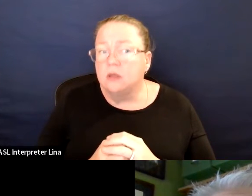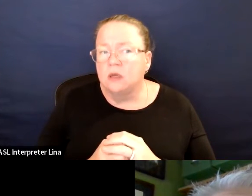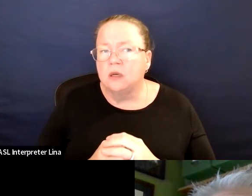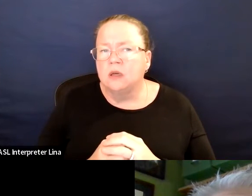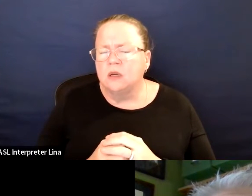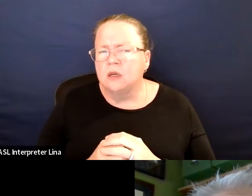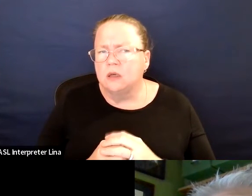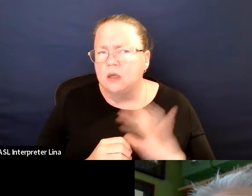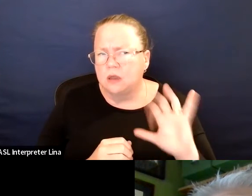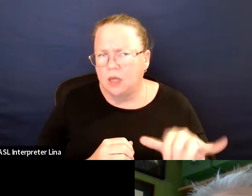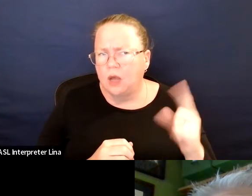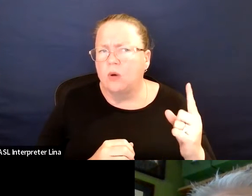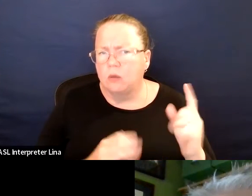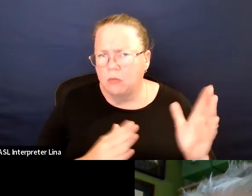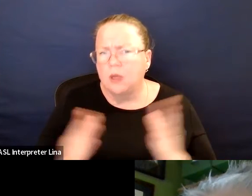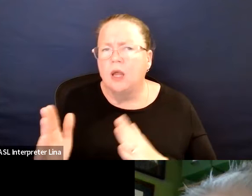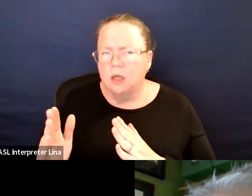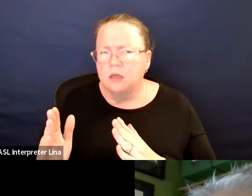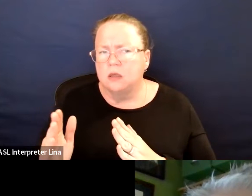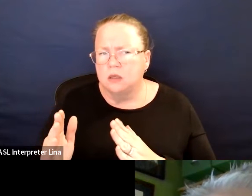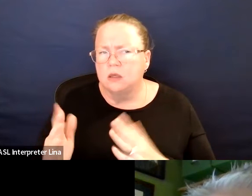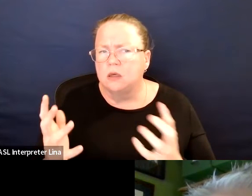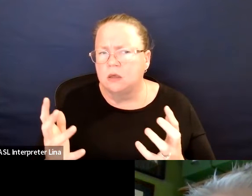Recruit, that one, the plan.